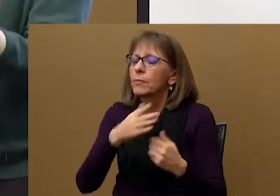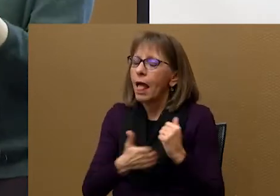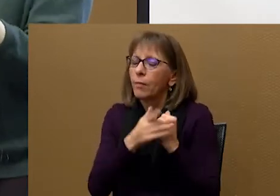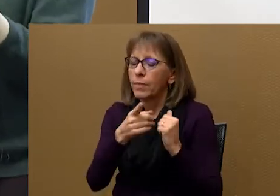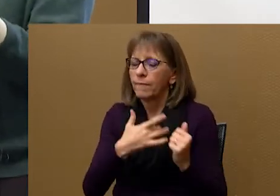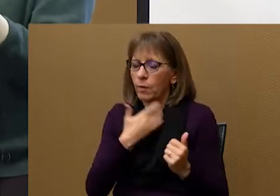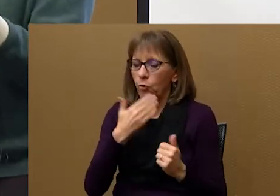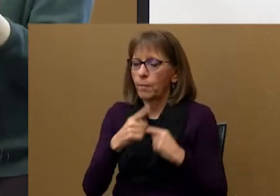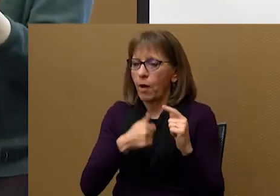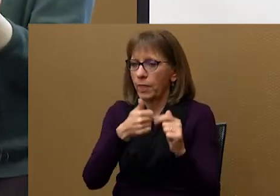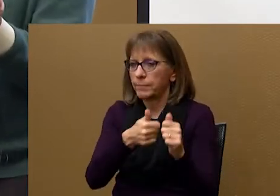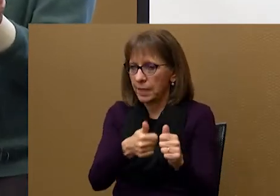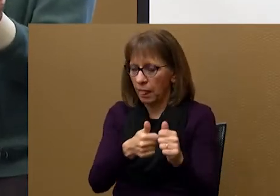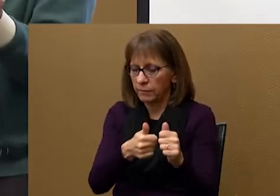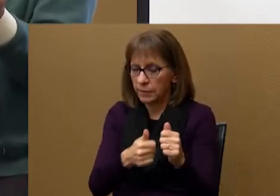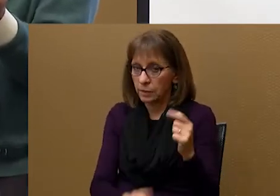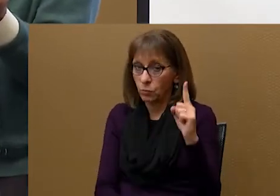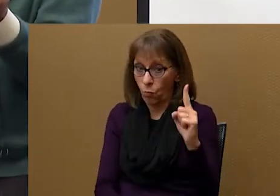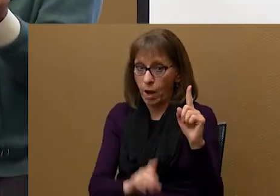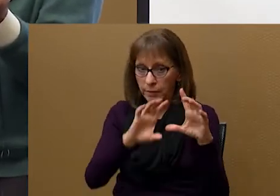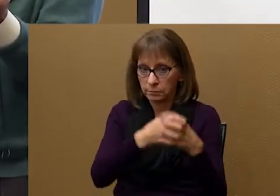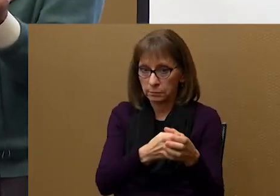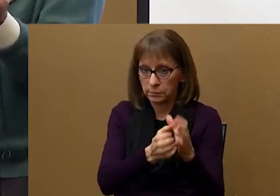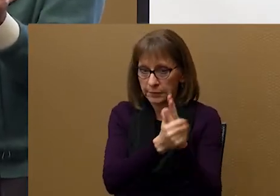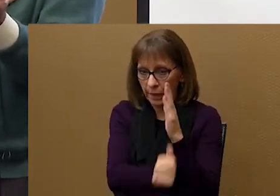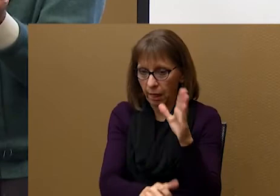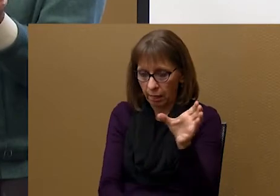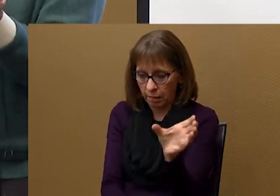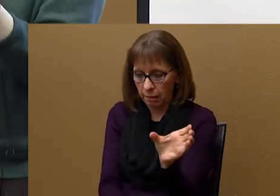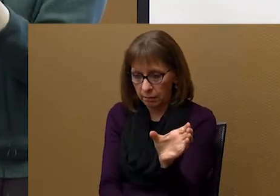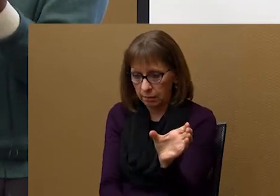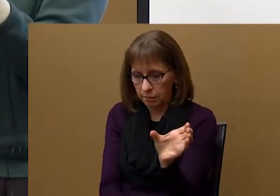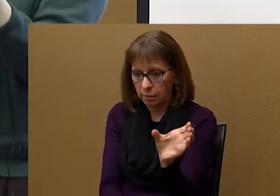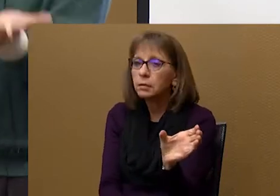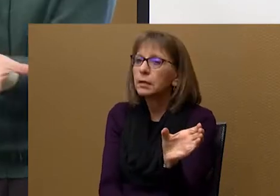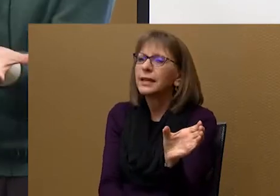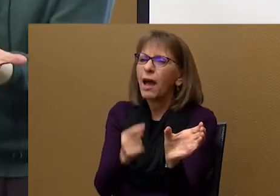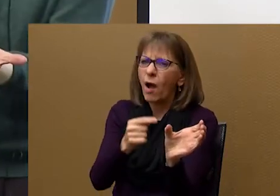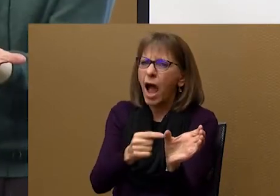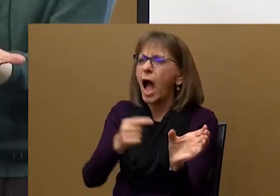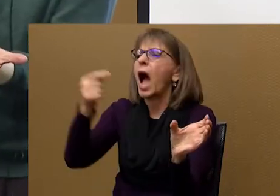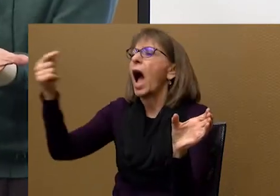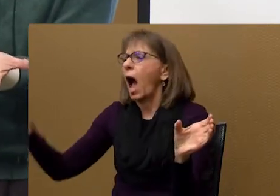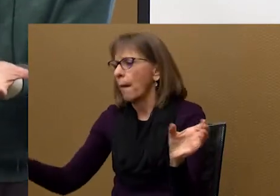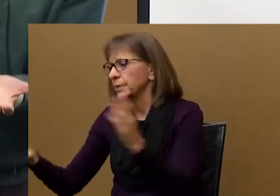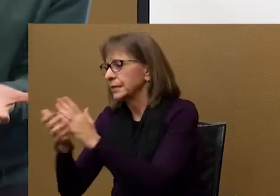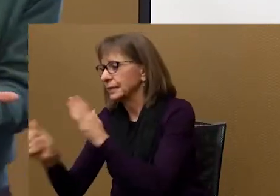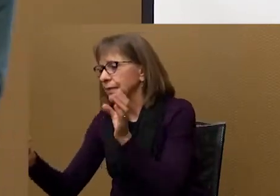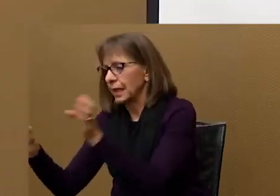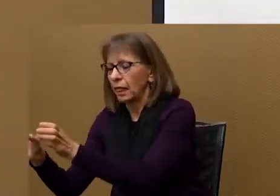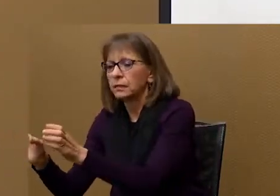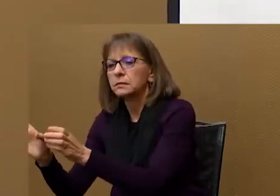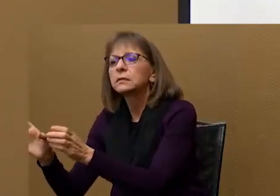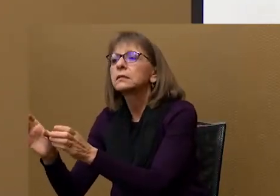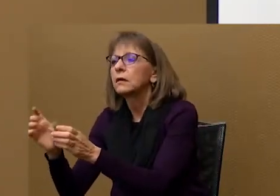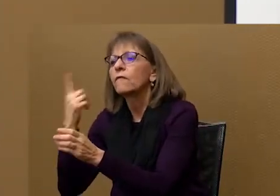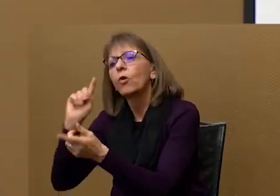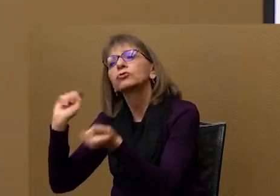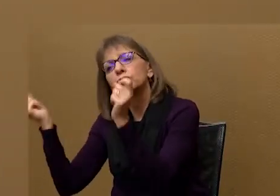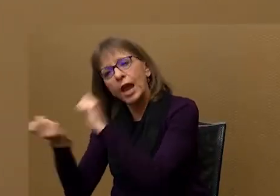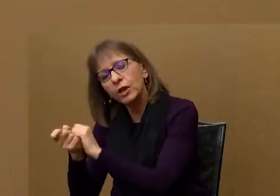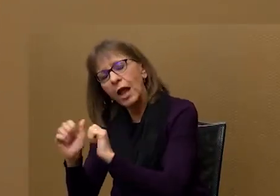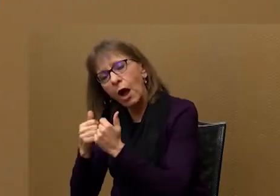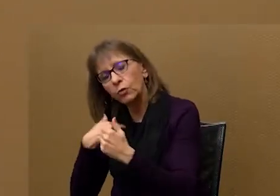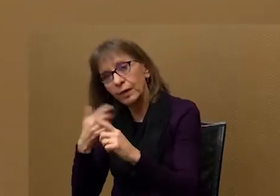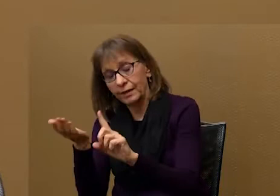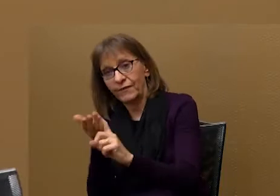do to engage a person and help them feel good about themselves. That's one set of skills. Then there's an opposite set